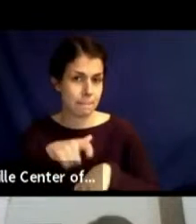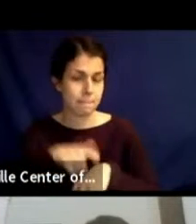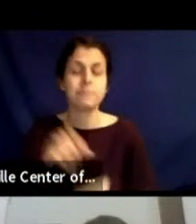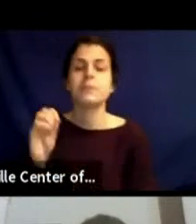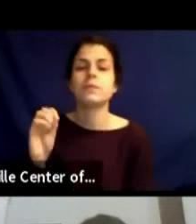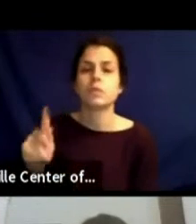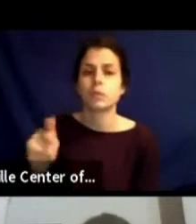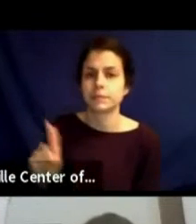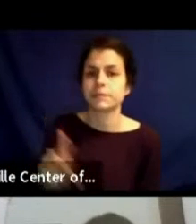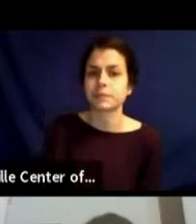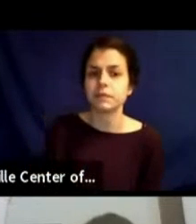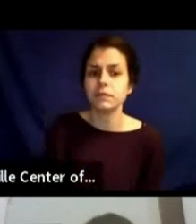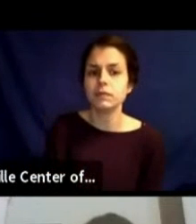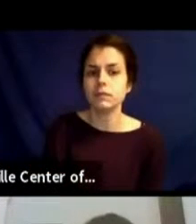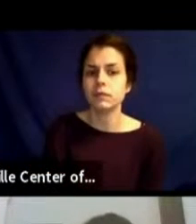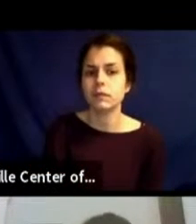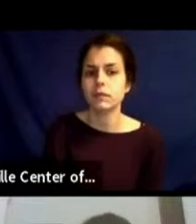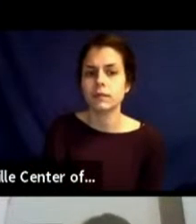So